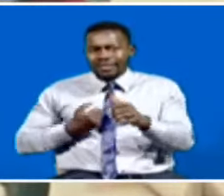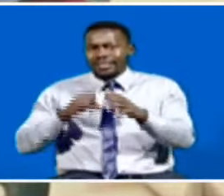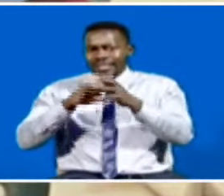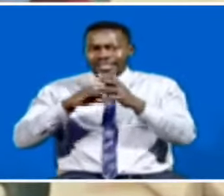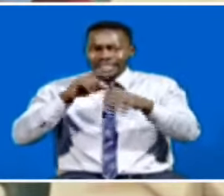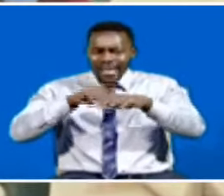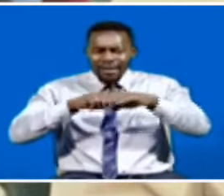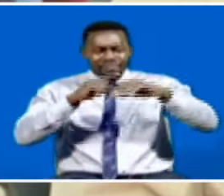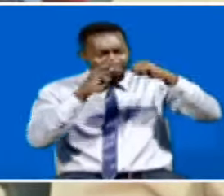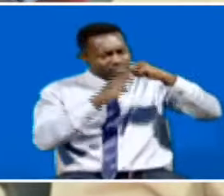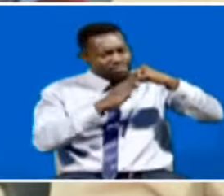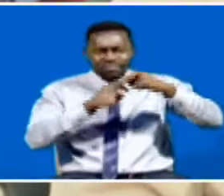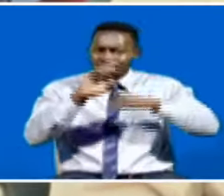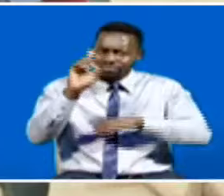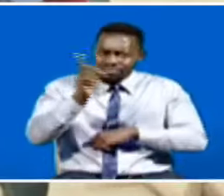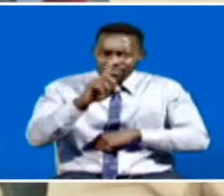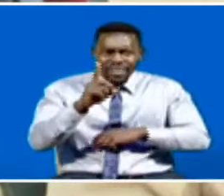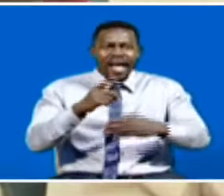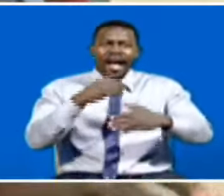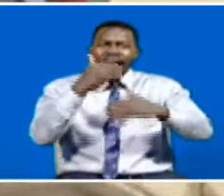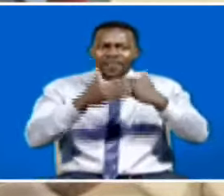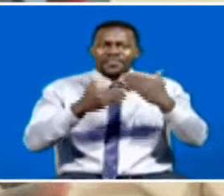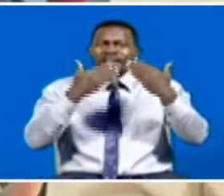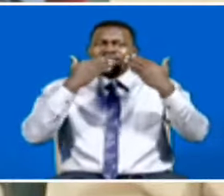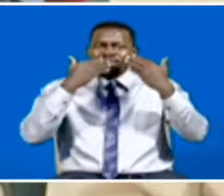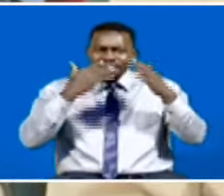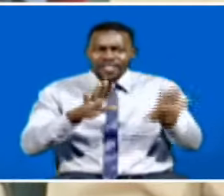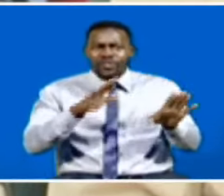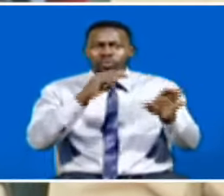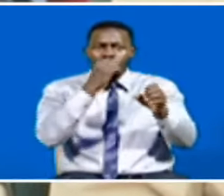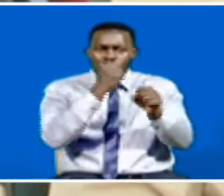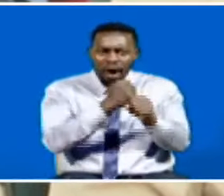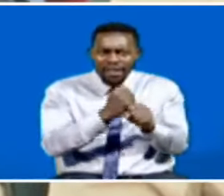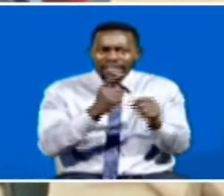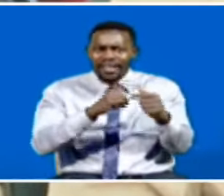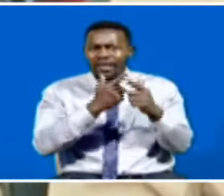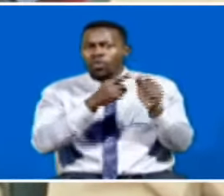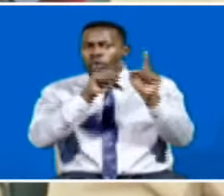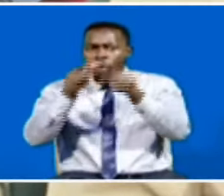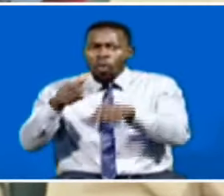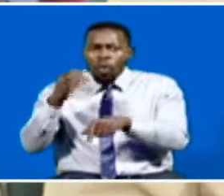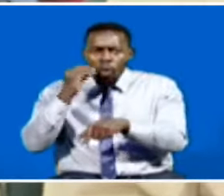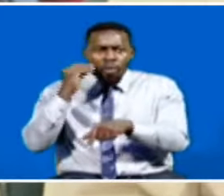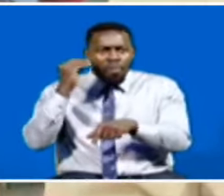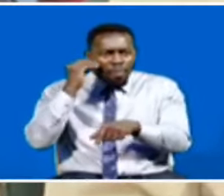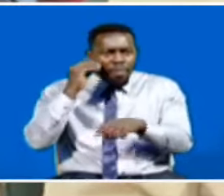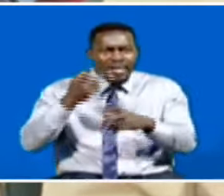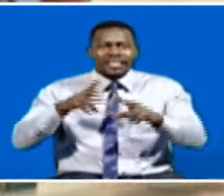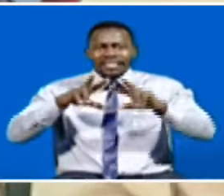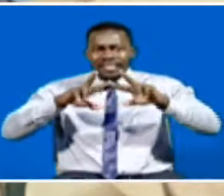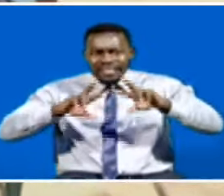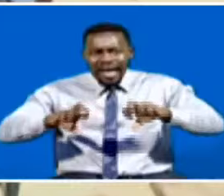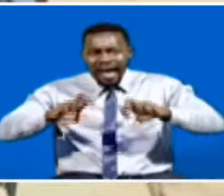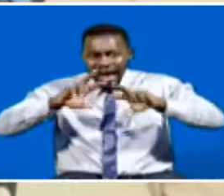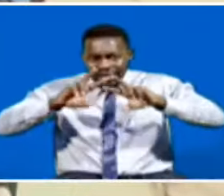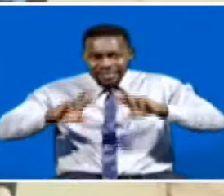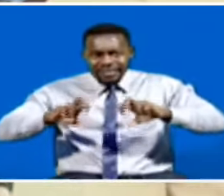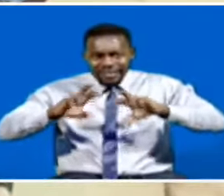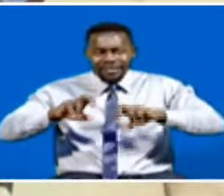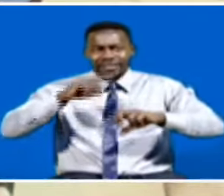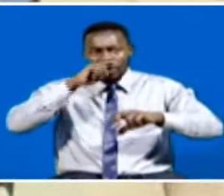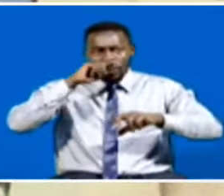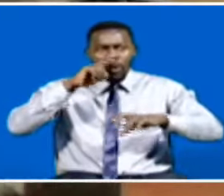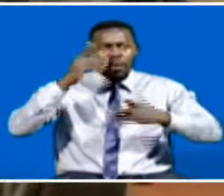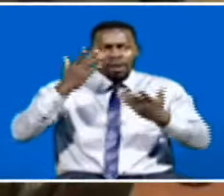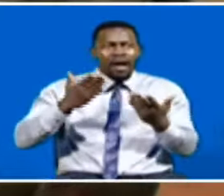umemaliza kazi, watu wanalala na ndio utapata mtoto. Beyond saa 3 hakuna mtoto utapata because mama amechoka,